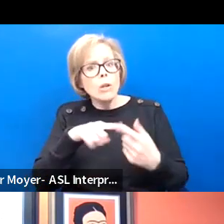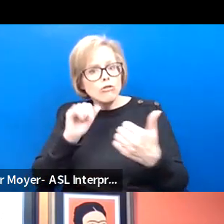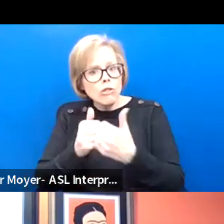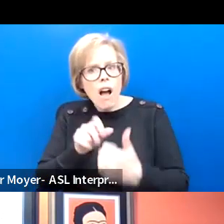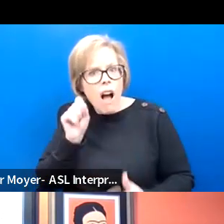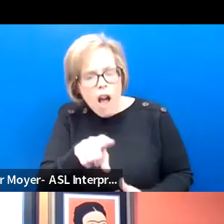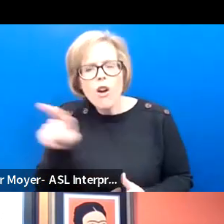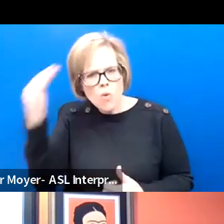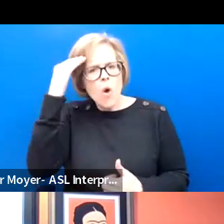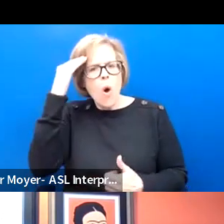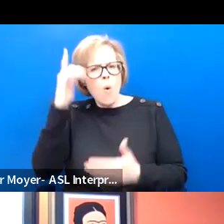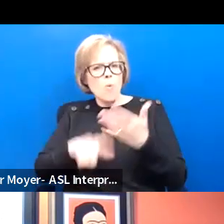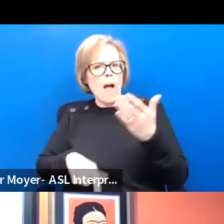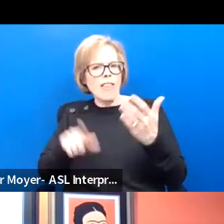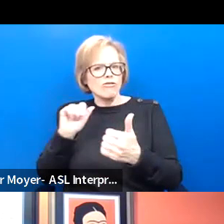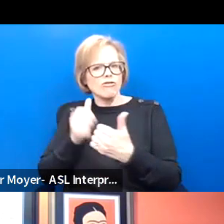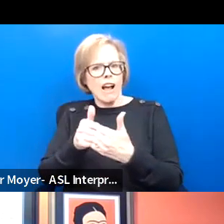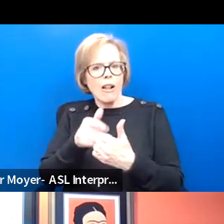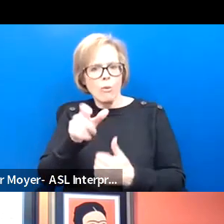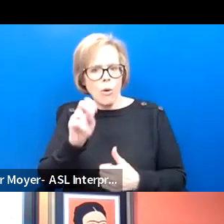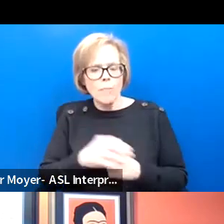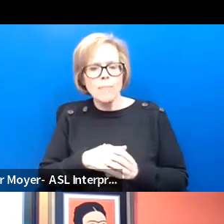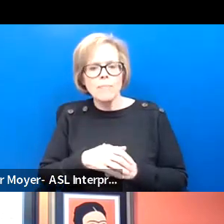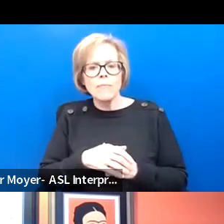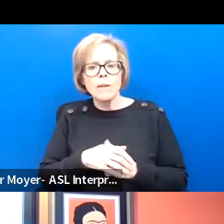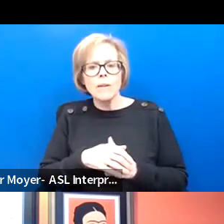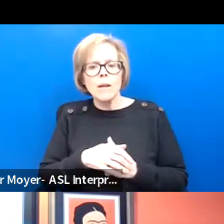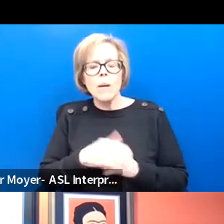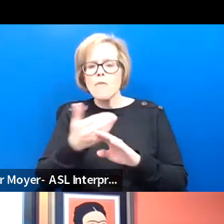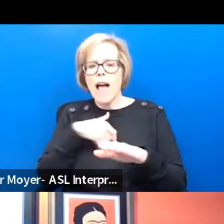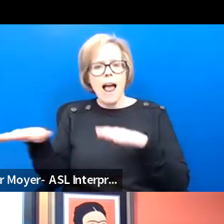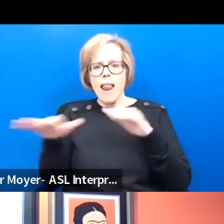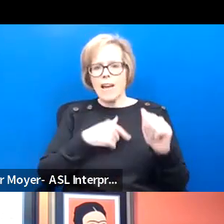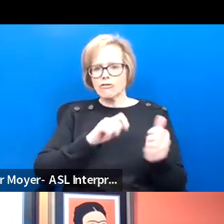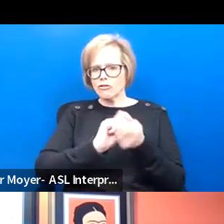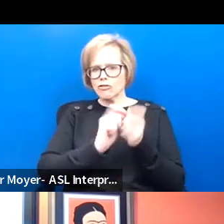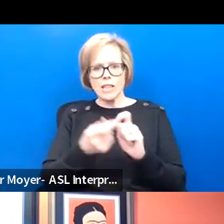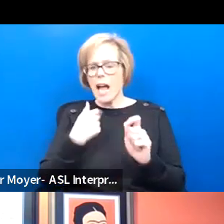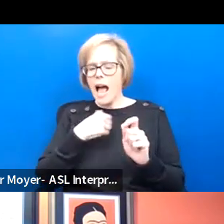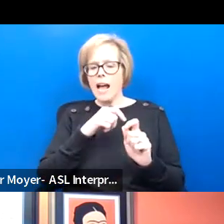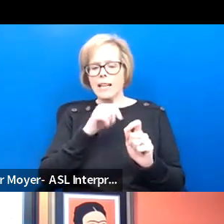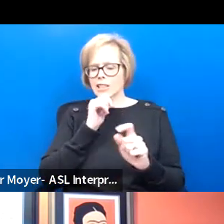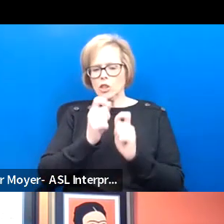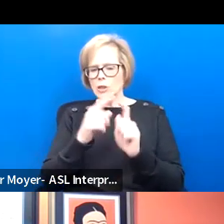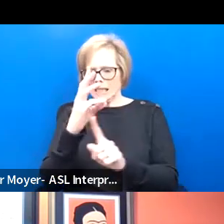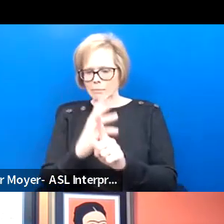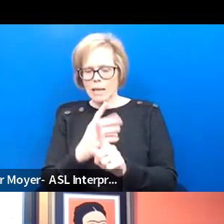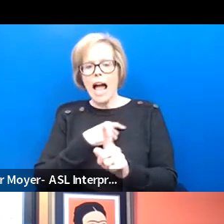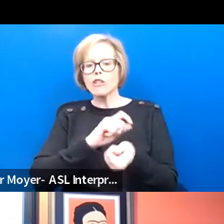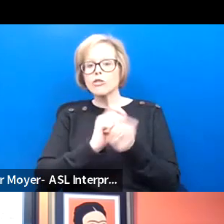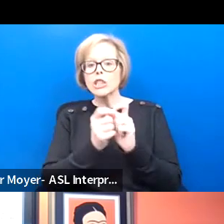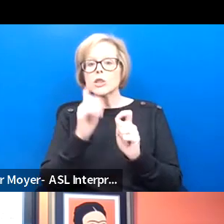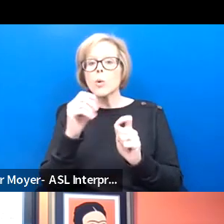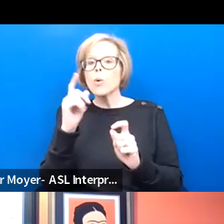what they're challenging you on. So before I left, though, I changed that. I didn't go to 6 months. I changed it to